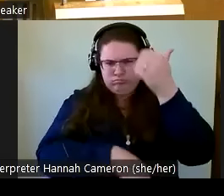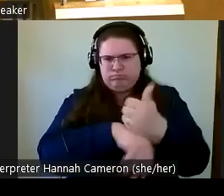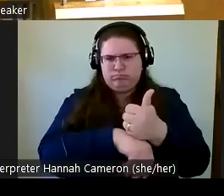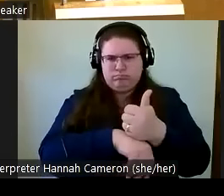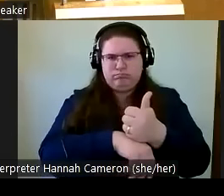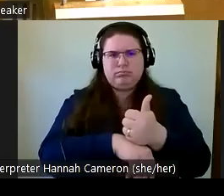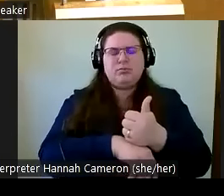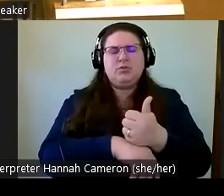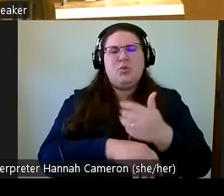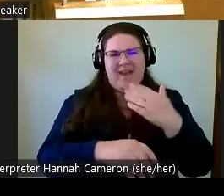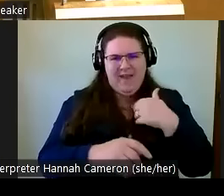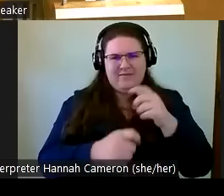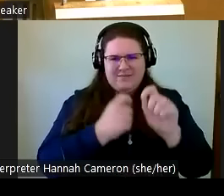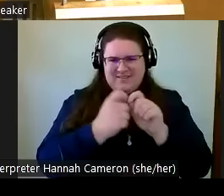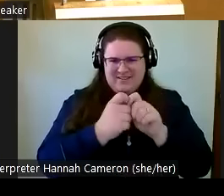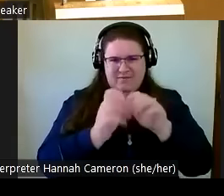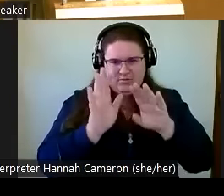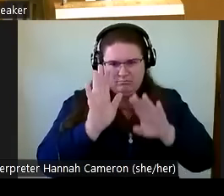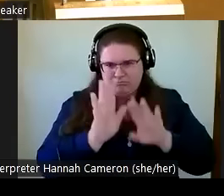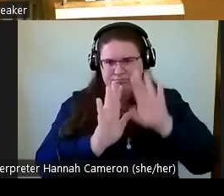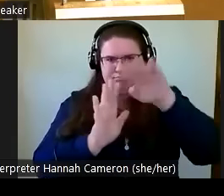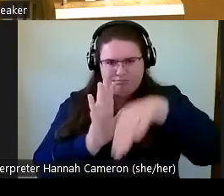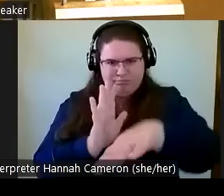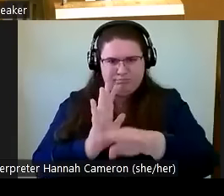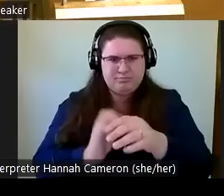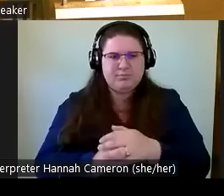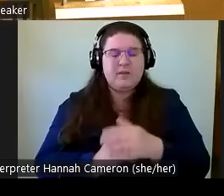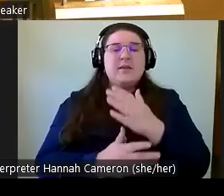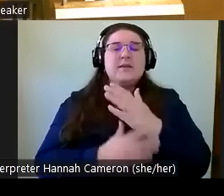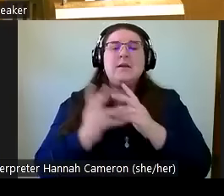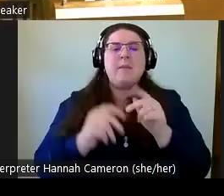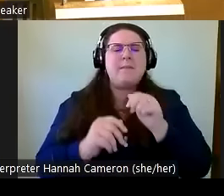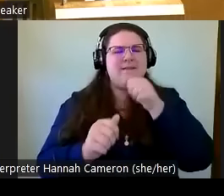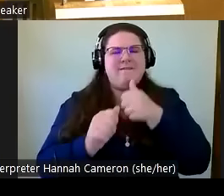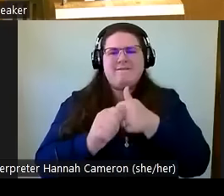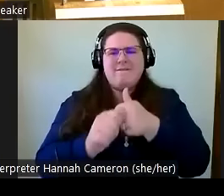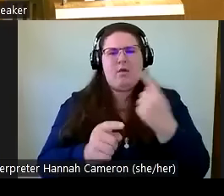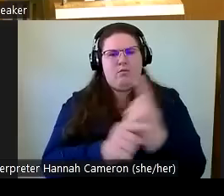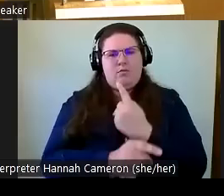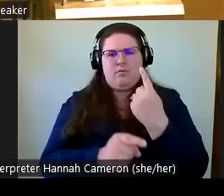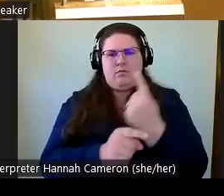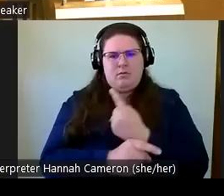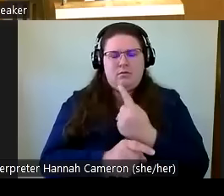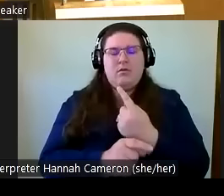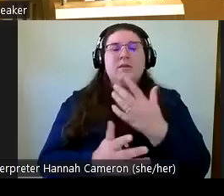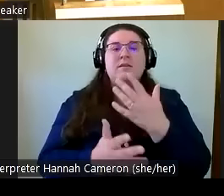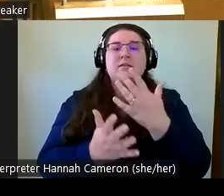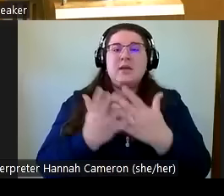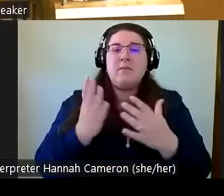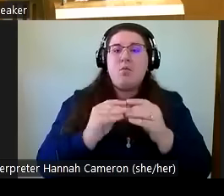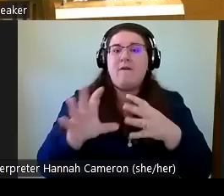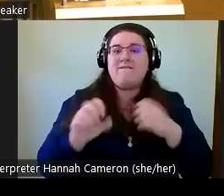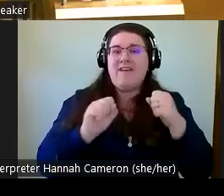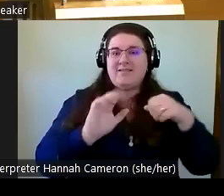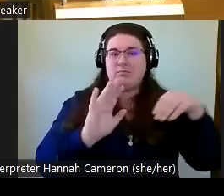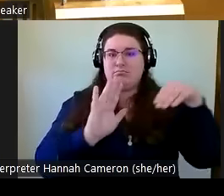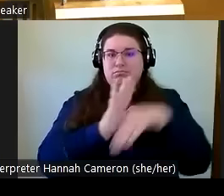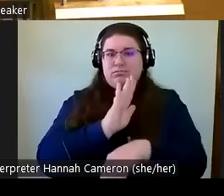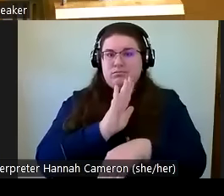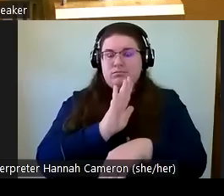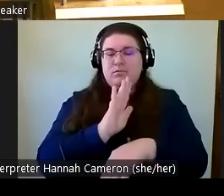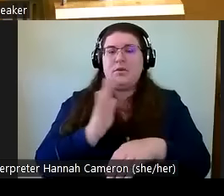this disease. Some people though don't follow the textbooks and they have faster clinical decline. And this would be an indication that